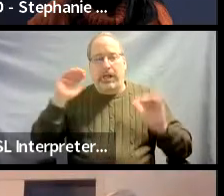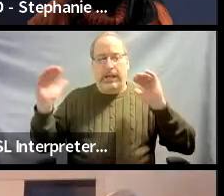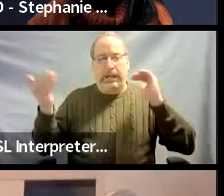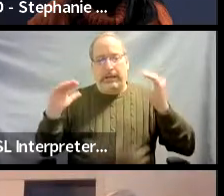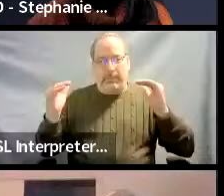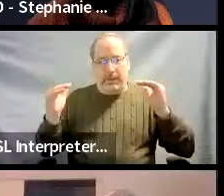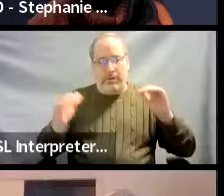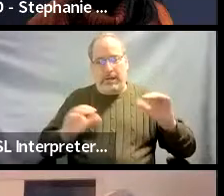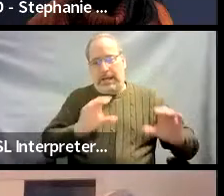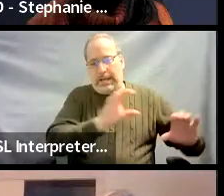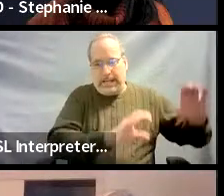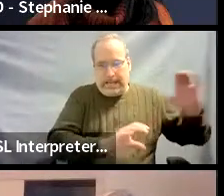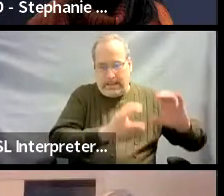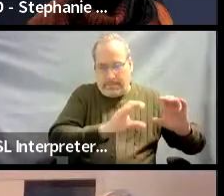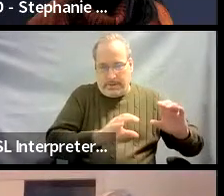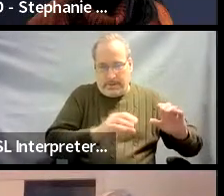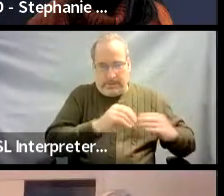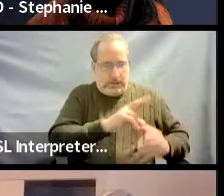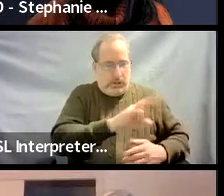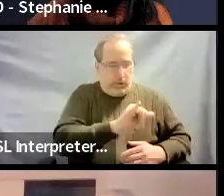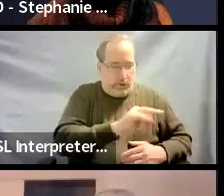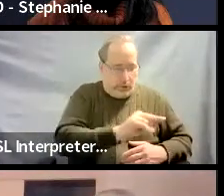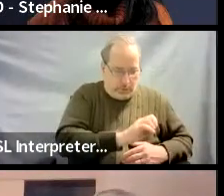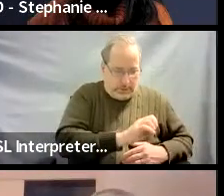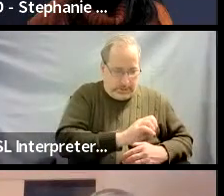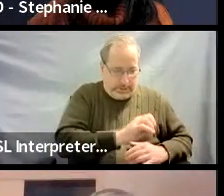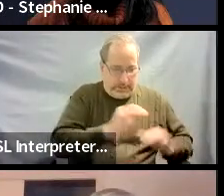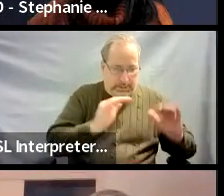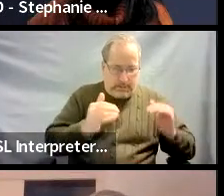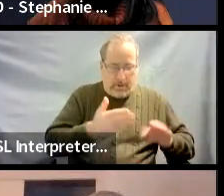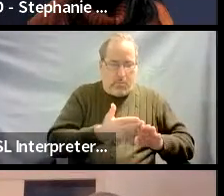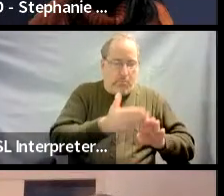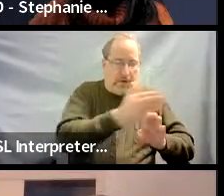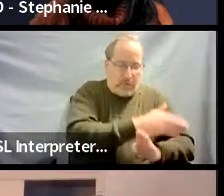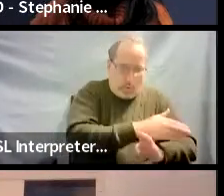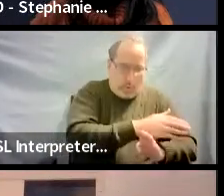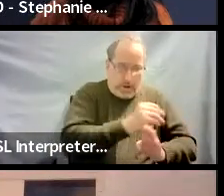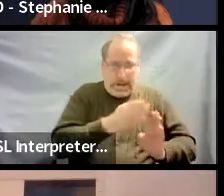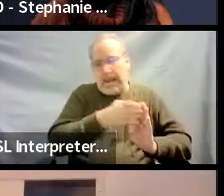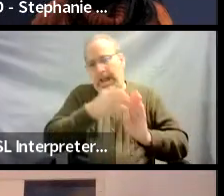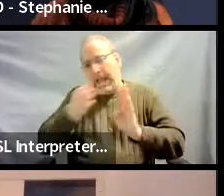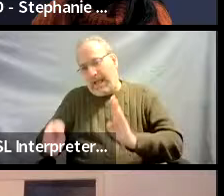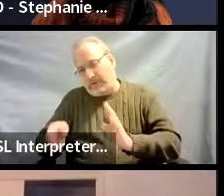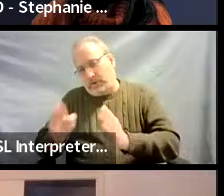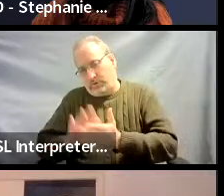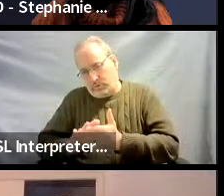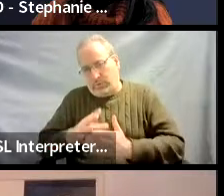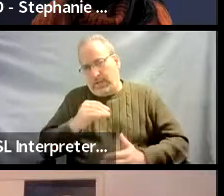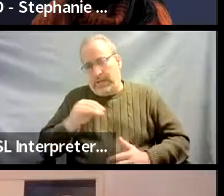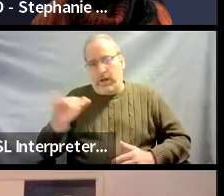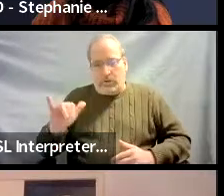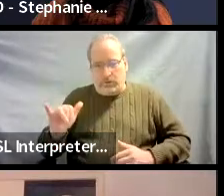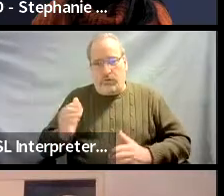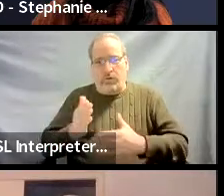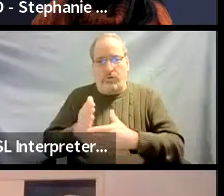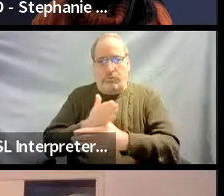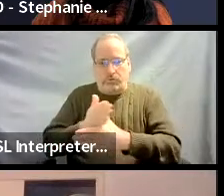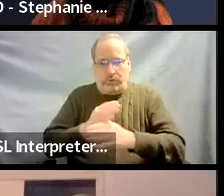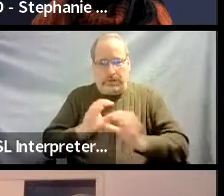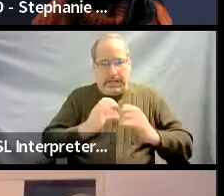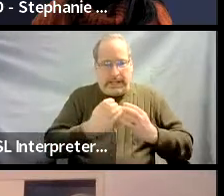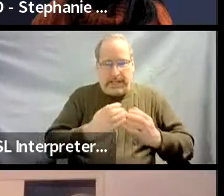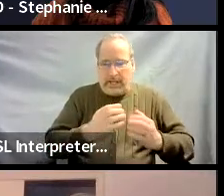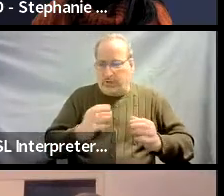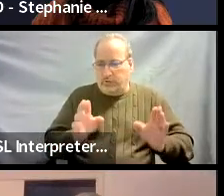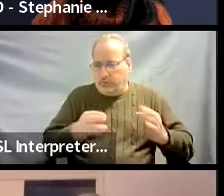chemical levels measured in the urine samples before and after school, as well as between classrooms with